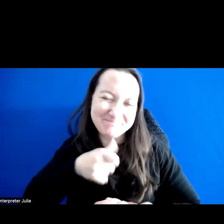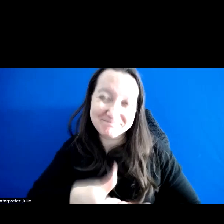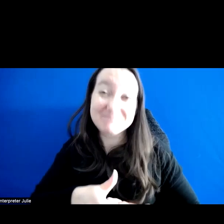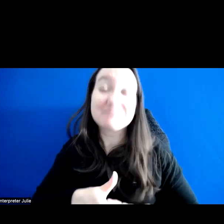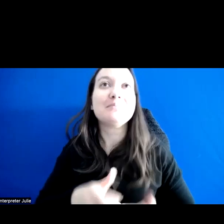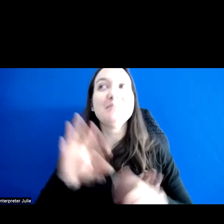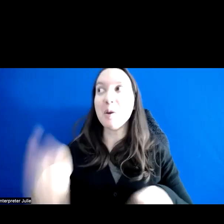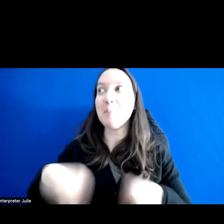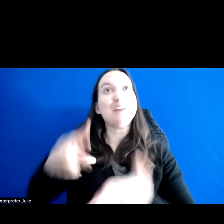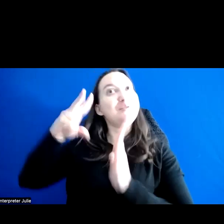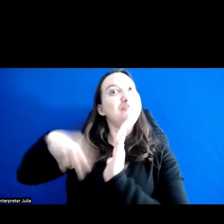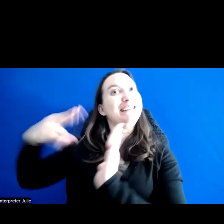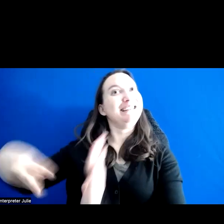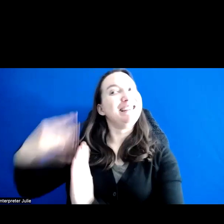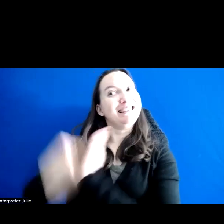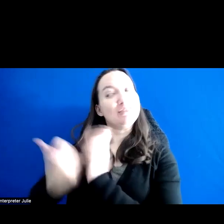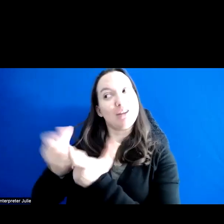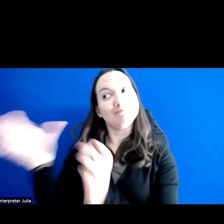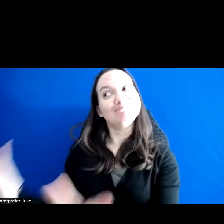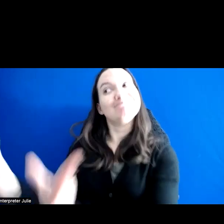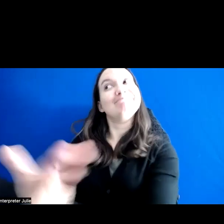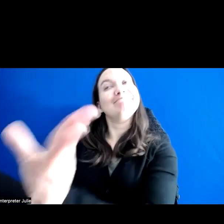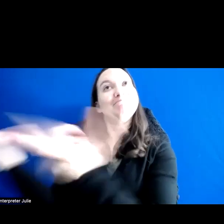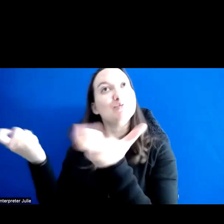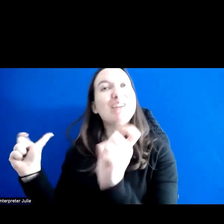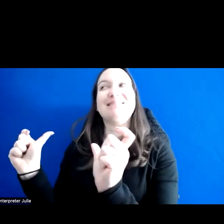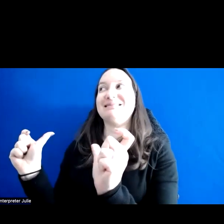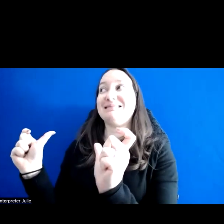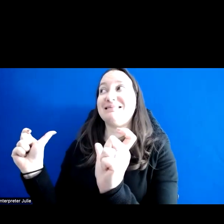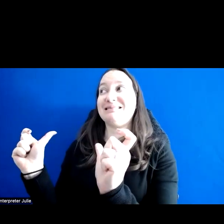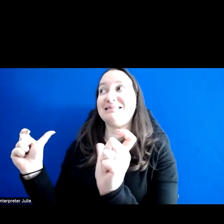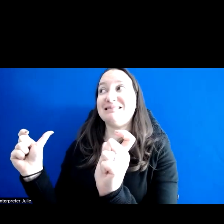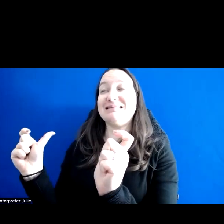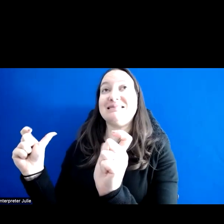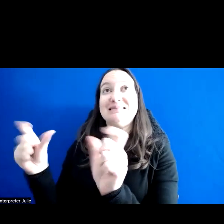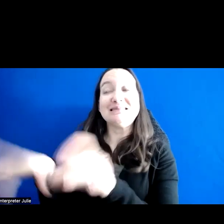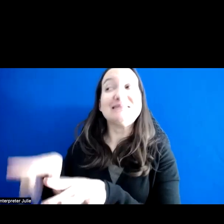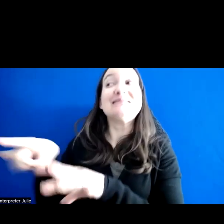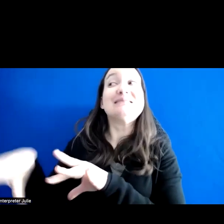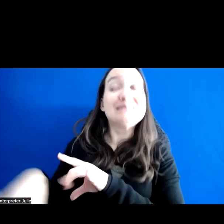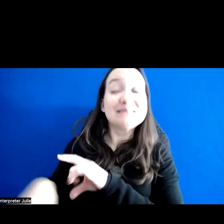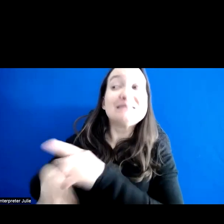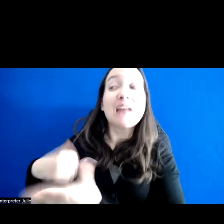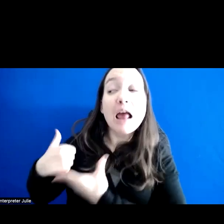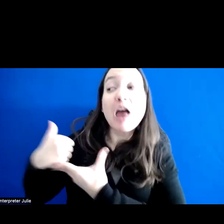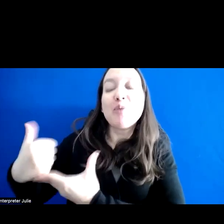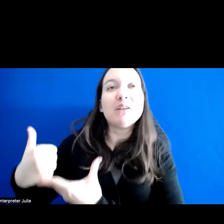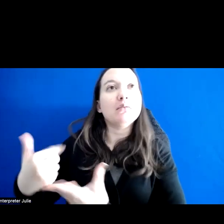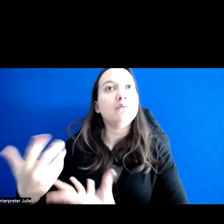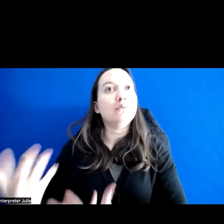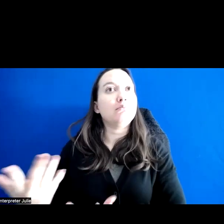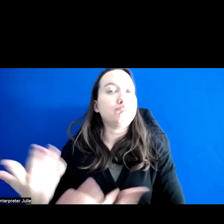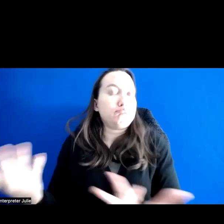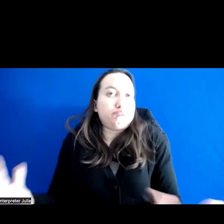You can give people reading lists, you can try and encourage people, you can try and intuit what might be helpful, but more than that,